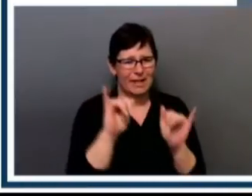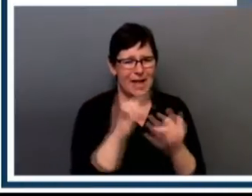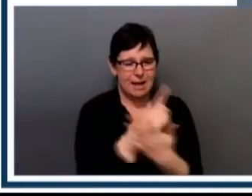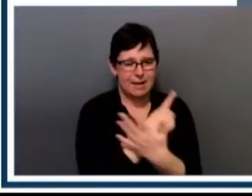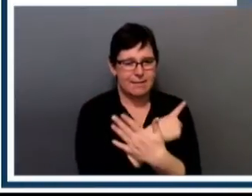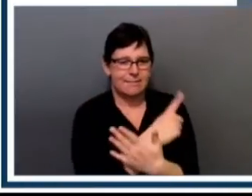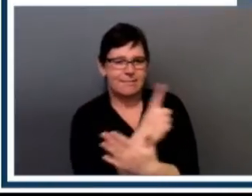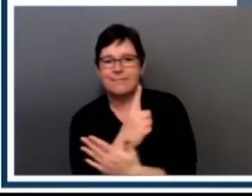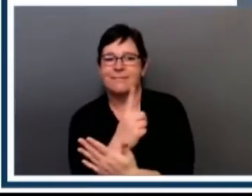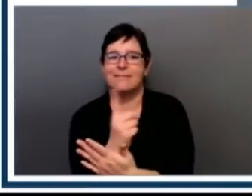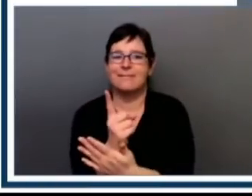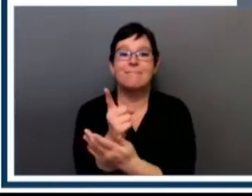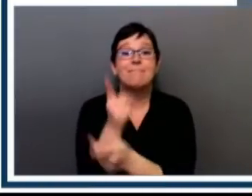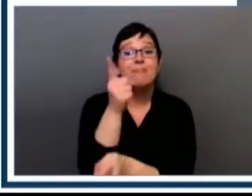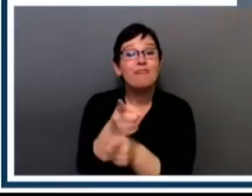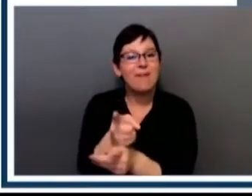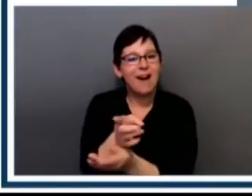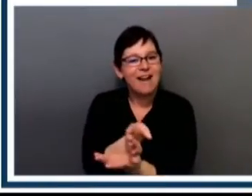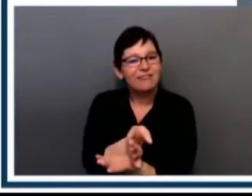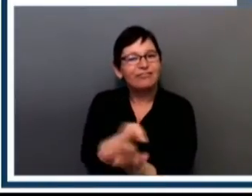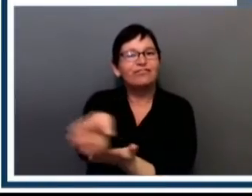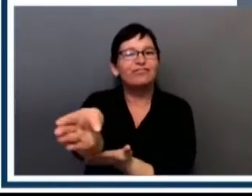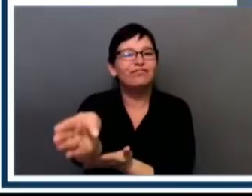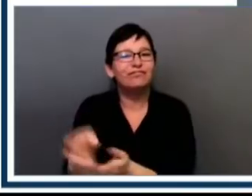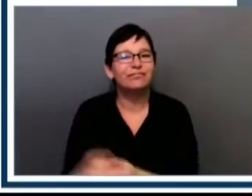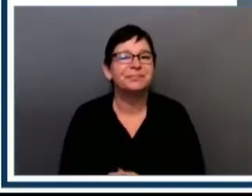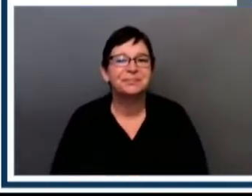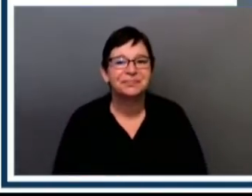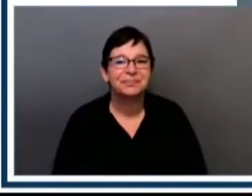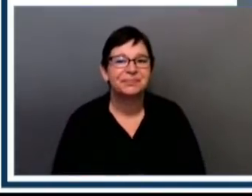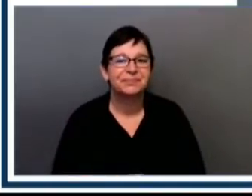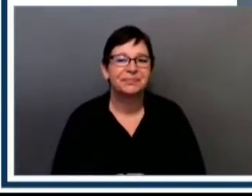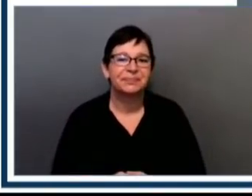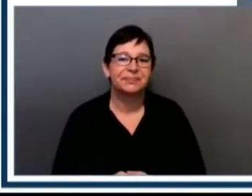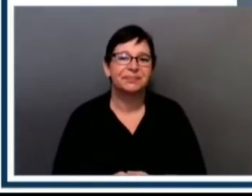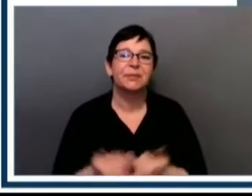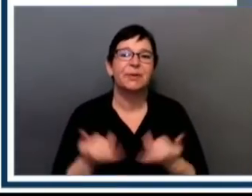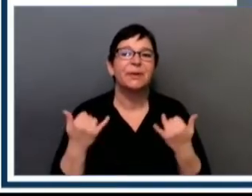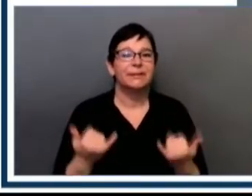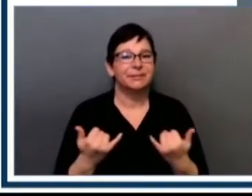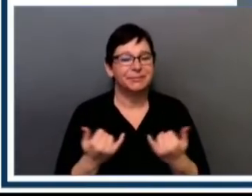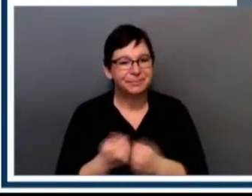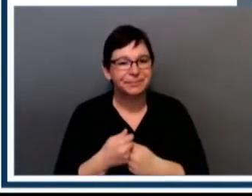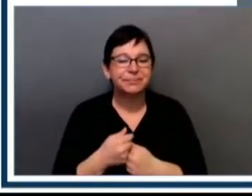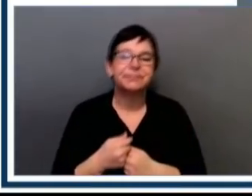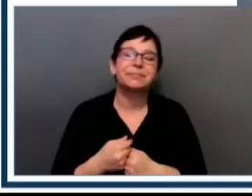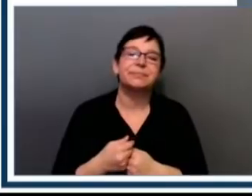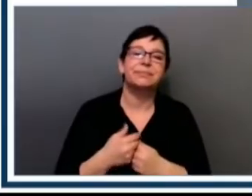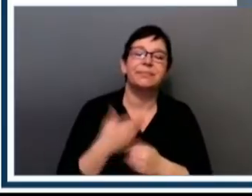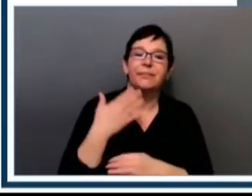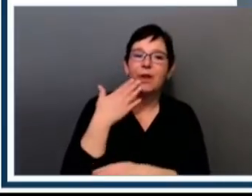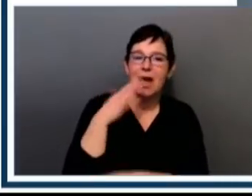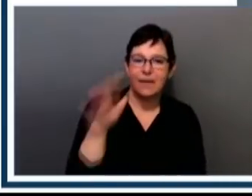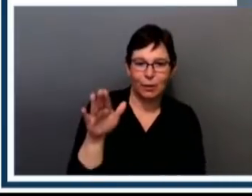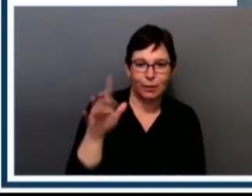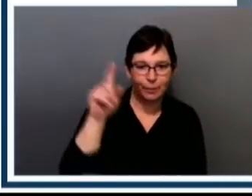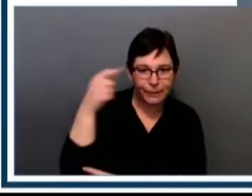Premier. The state of emergency has been extended to March 6th. When will that state of emergency be